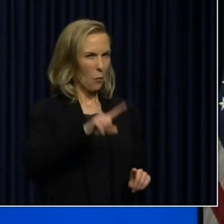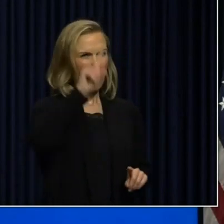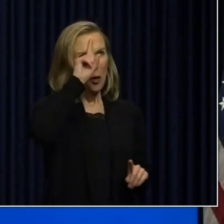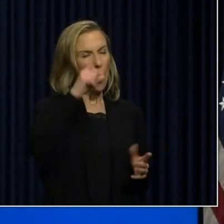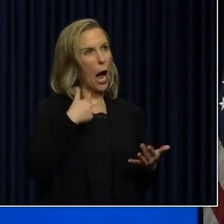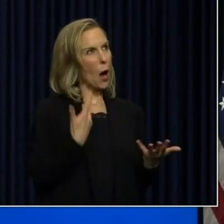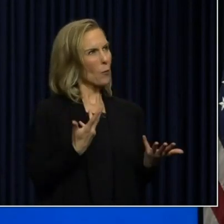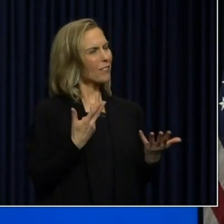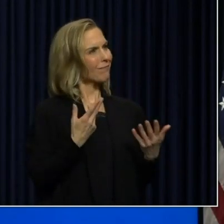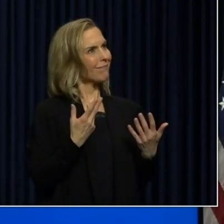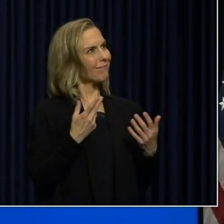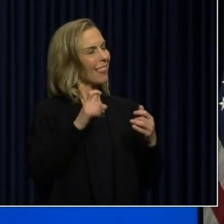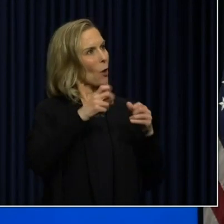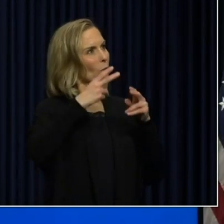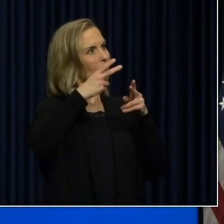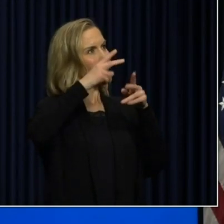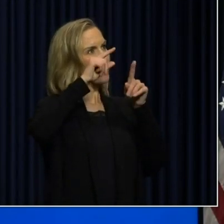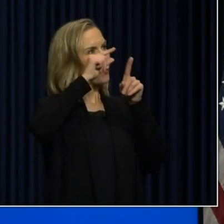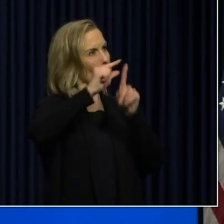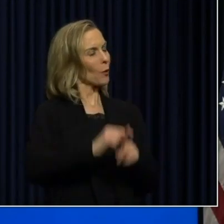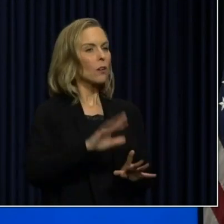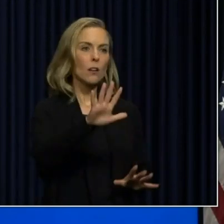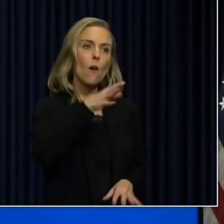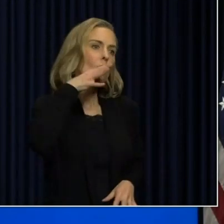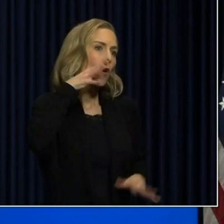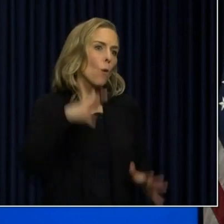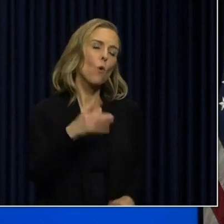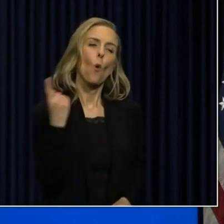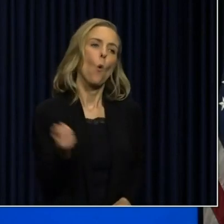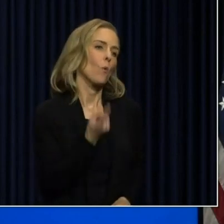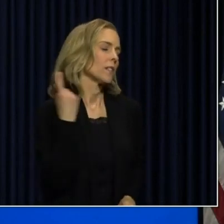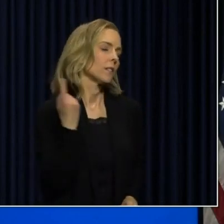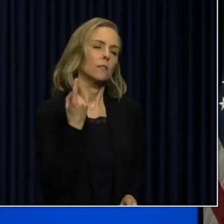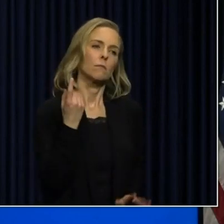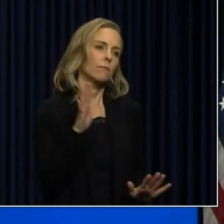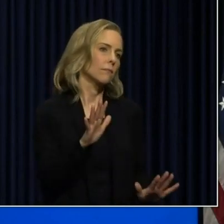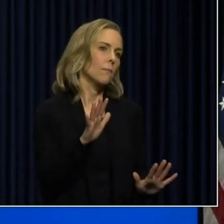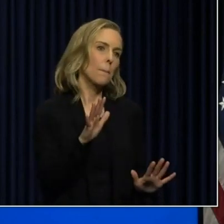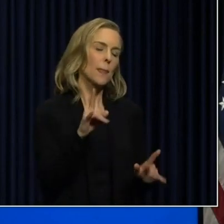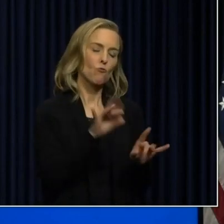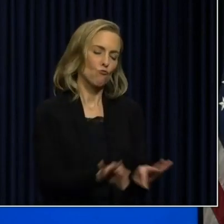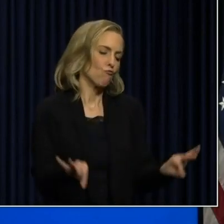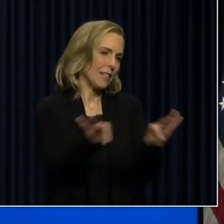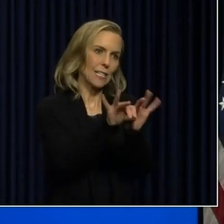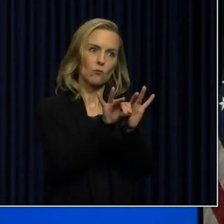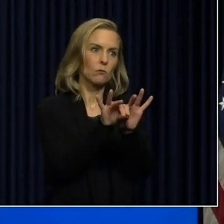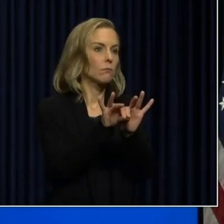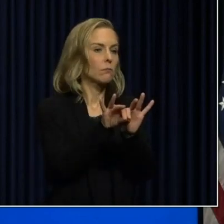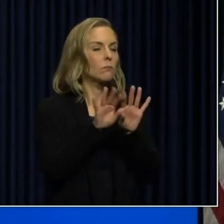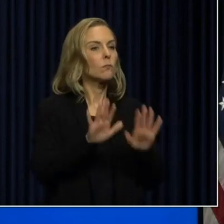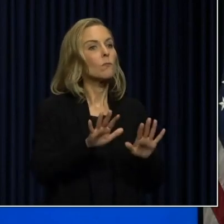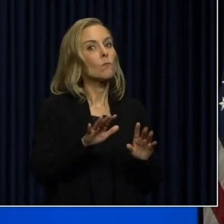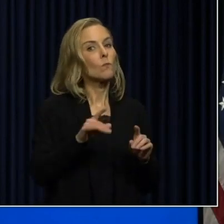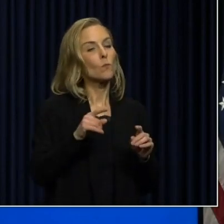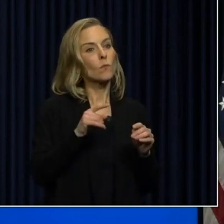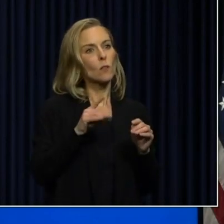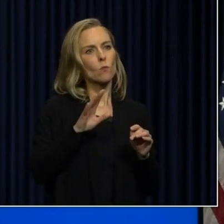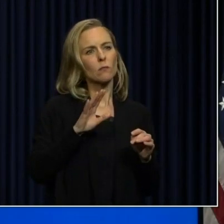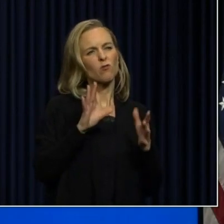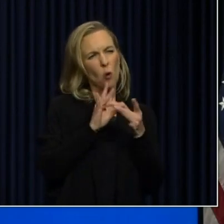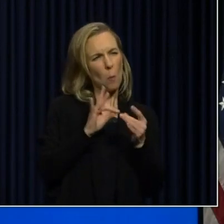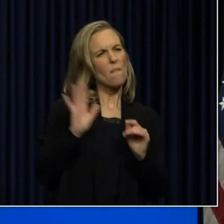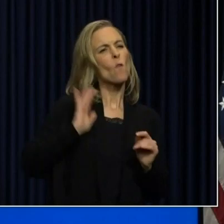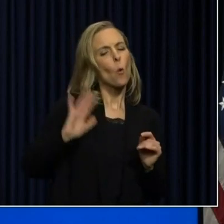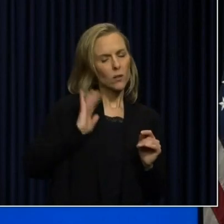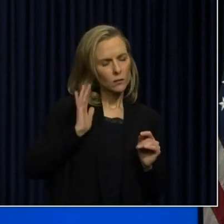we would, but our farmers have always been so critical. We've talked about them in the past